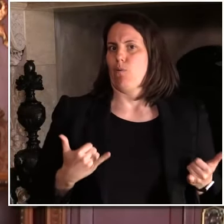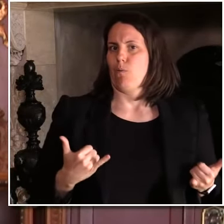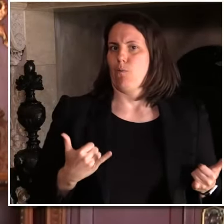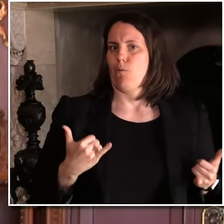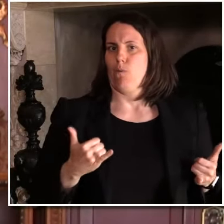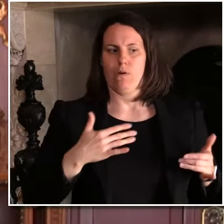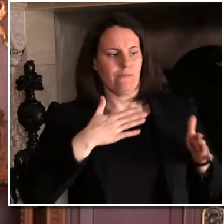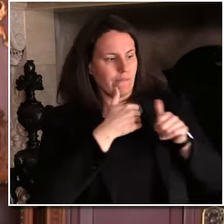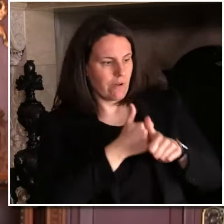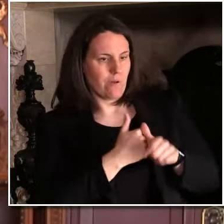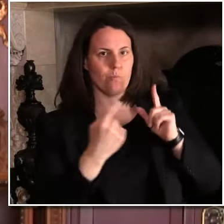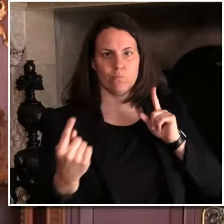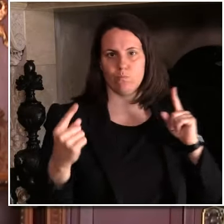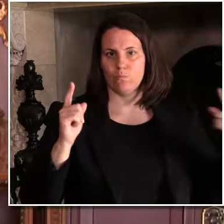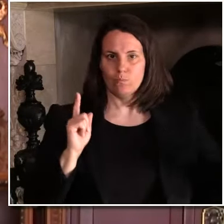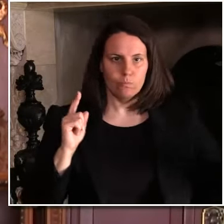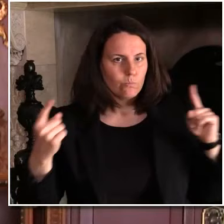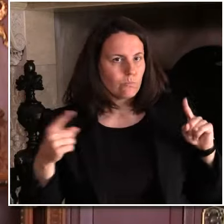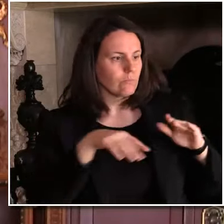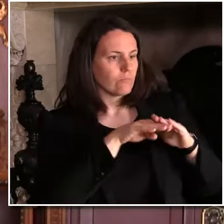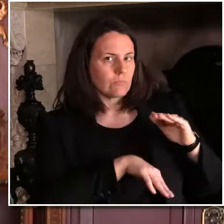individually. So at this point in time,